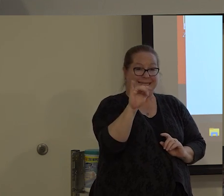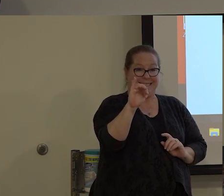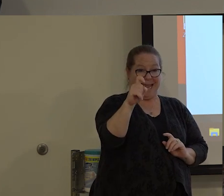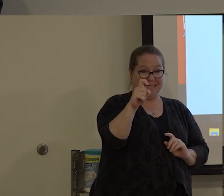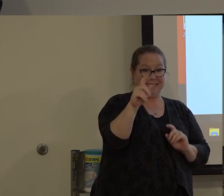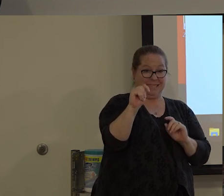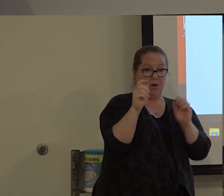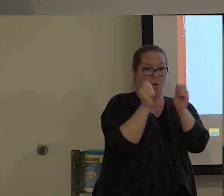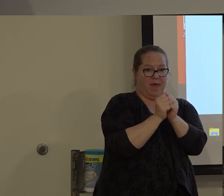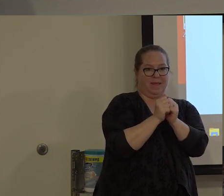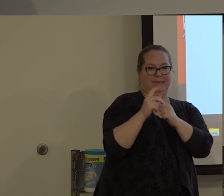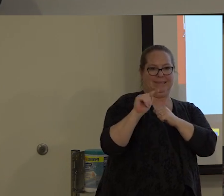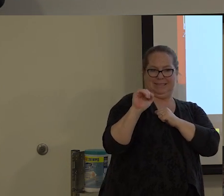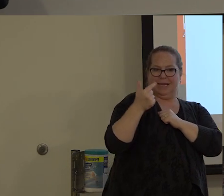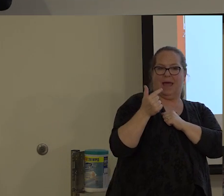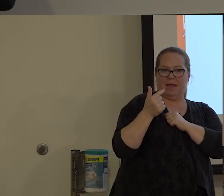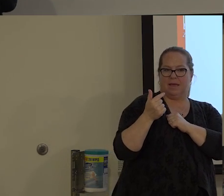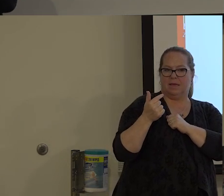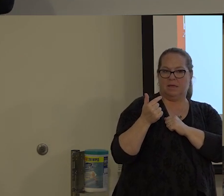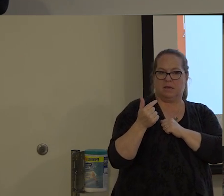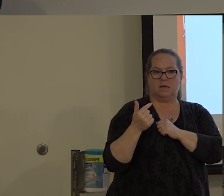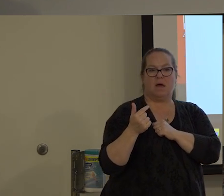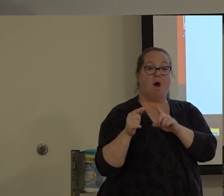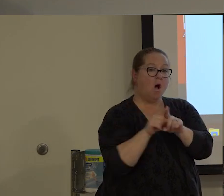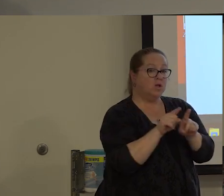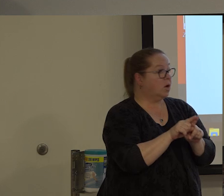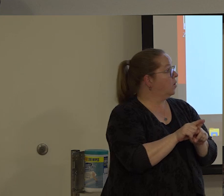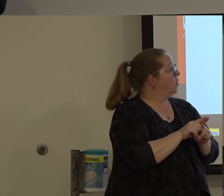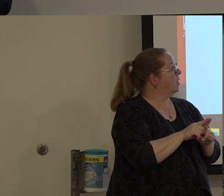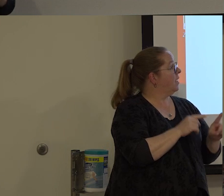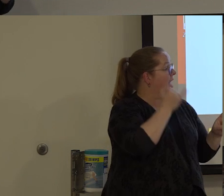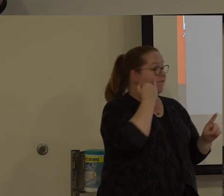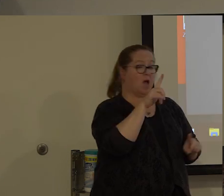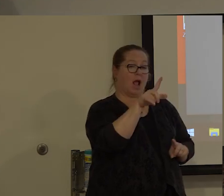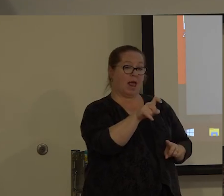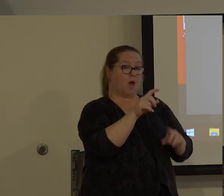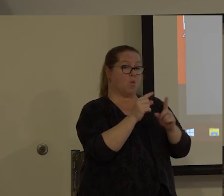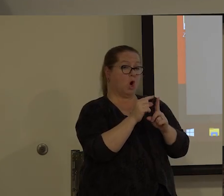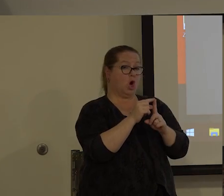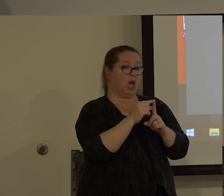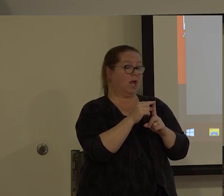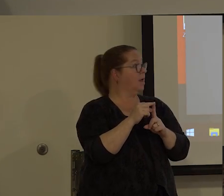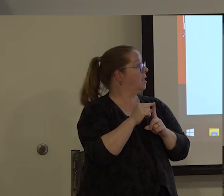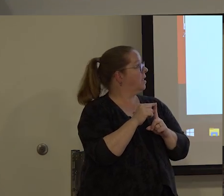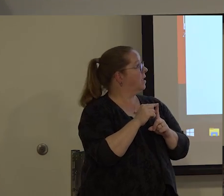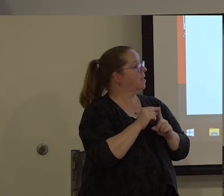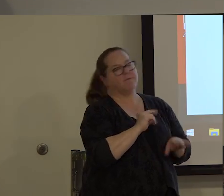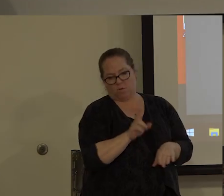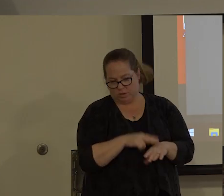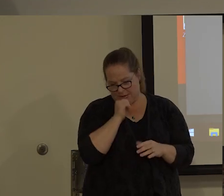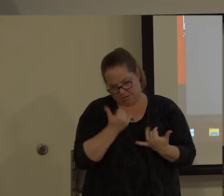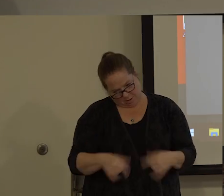tag. But the sort of cooler thing about this is if you click on a word, that one, of course, is not going to do